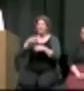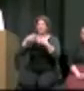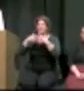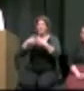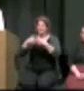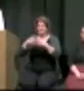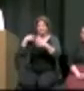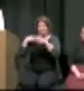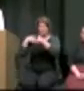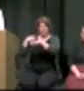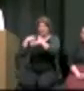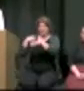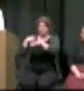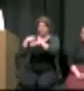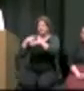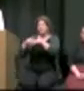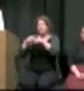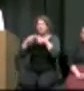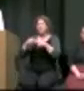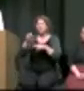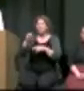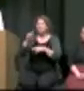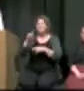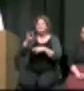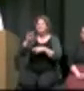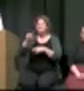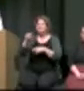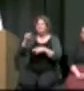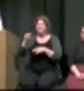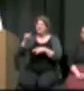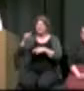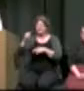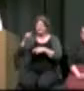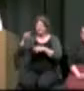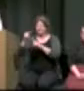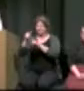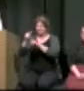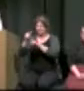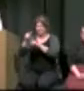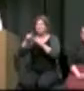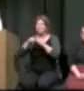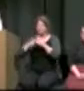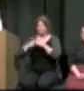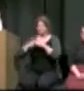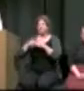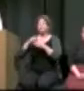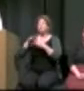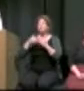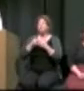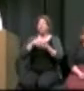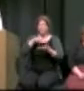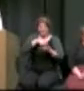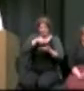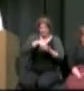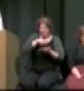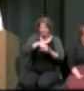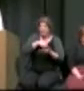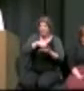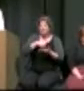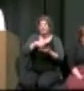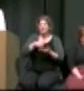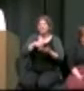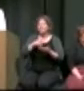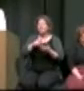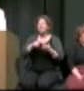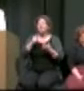they're staging. We refer to it as a sediment staging area. And so all of the material itself, there, if you've